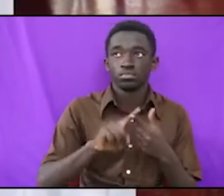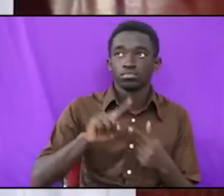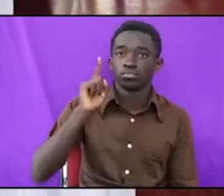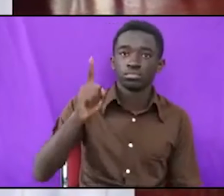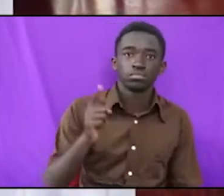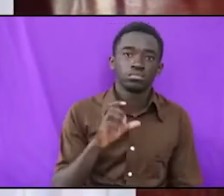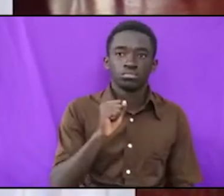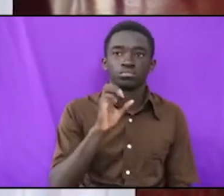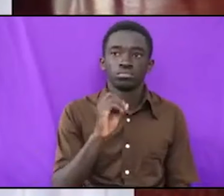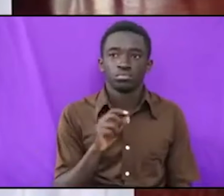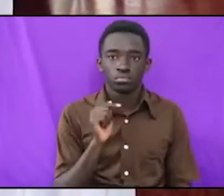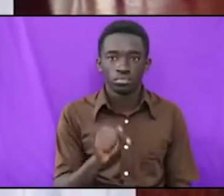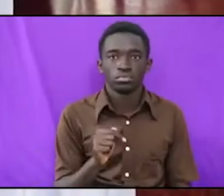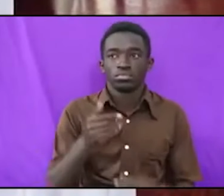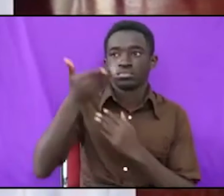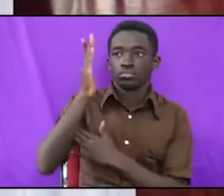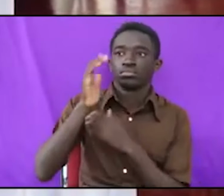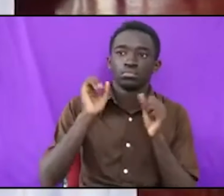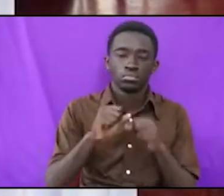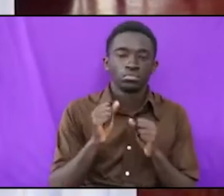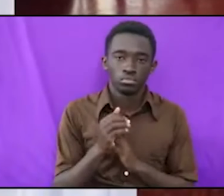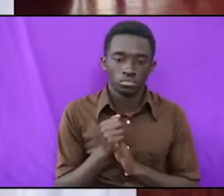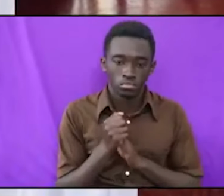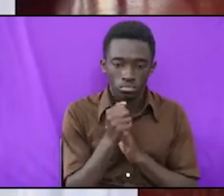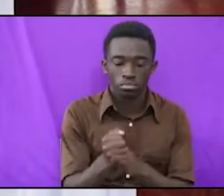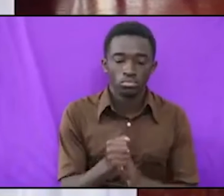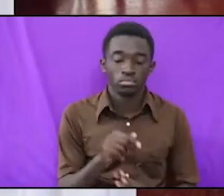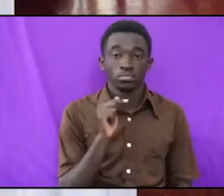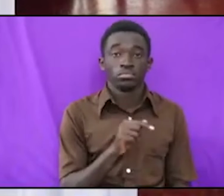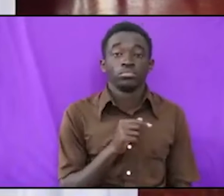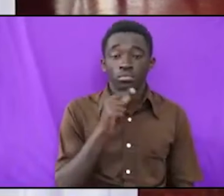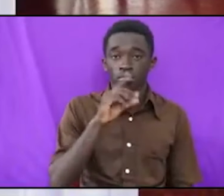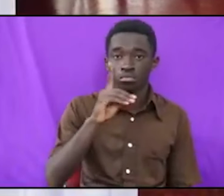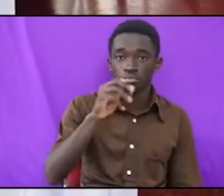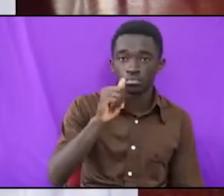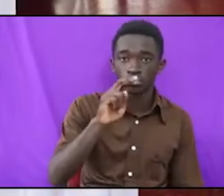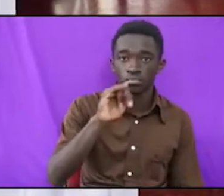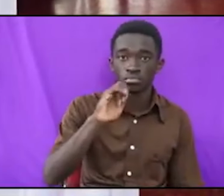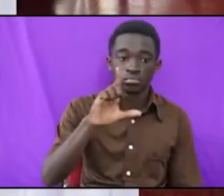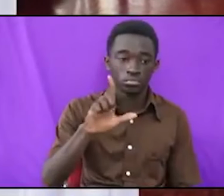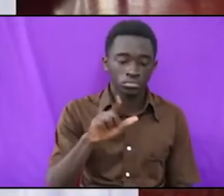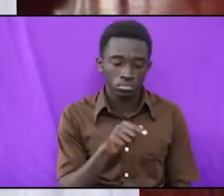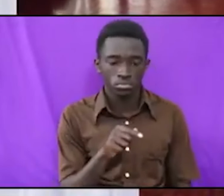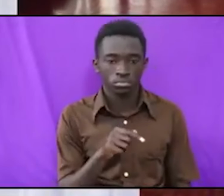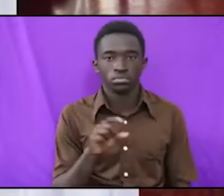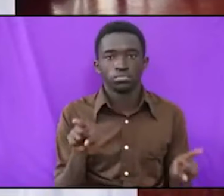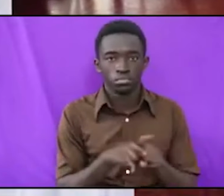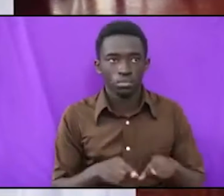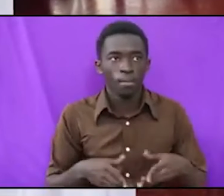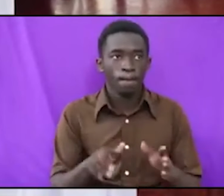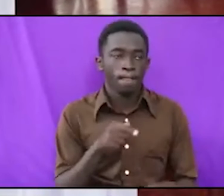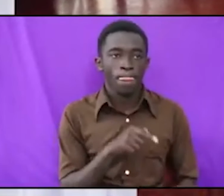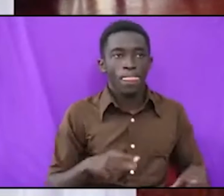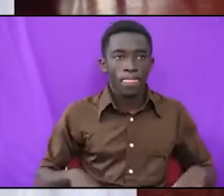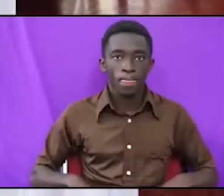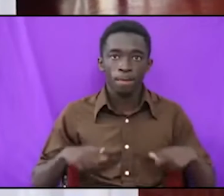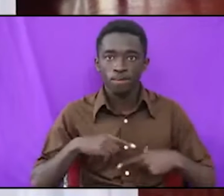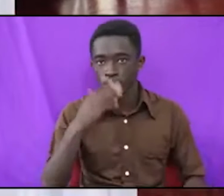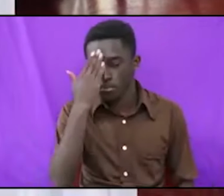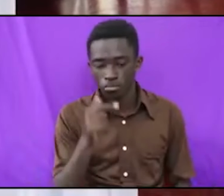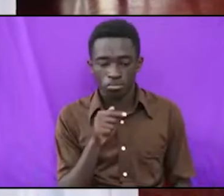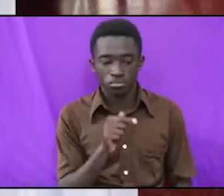so that God can guide and lead you. Daniel and his friends were able to go through life because they are